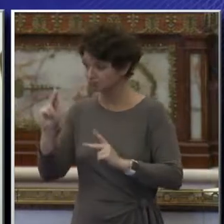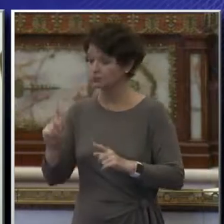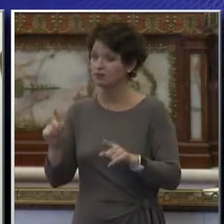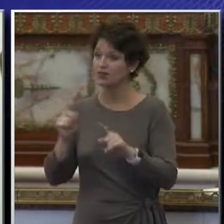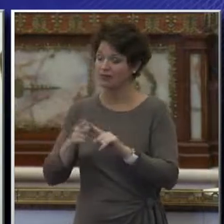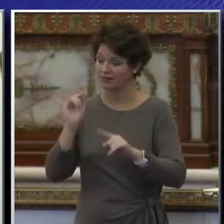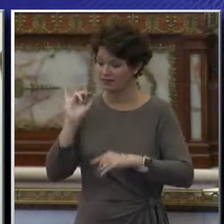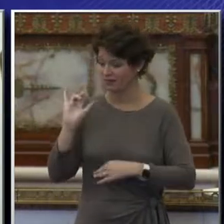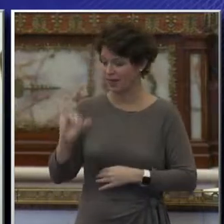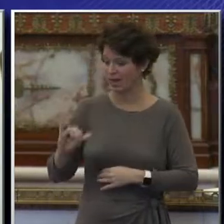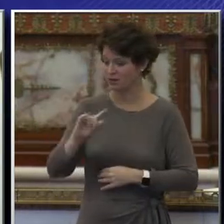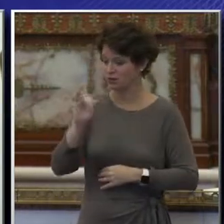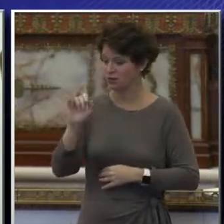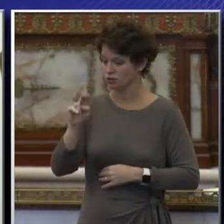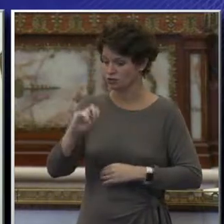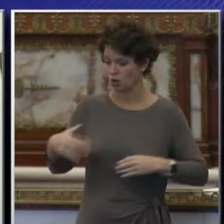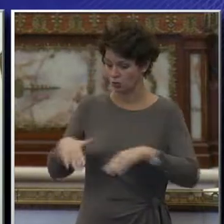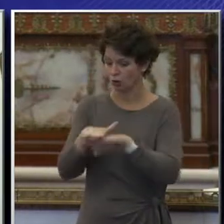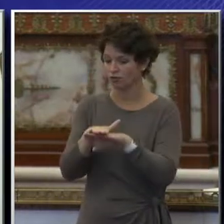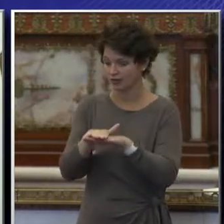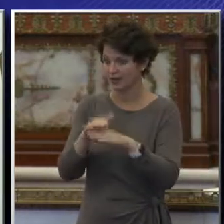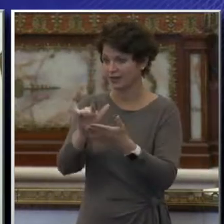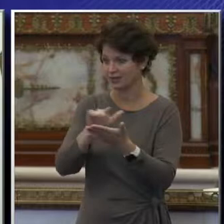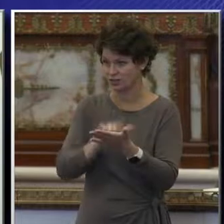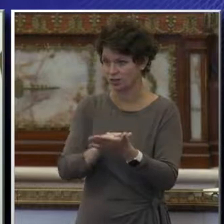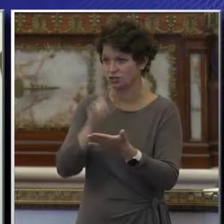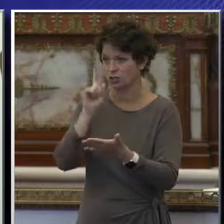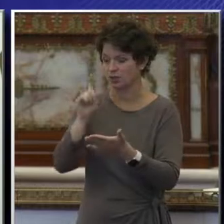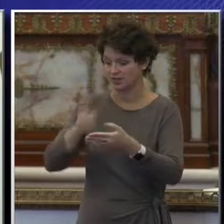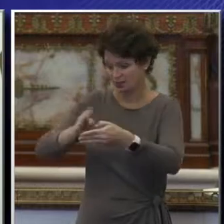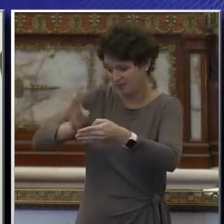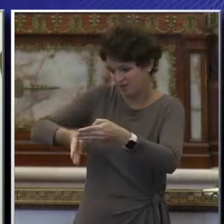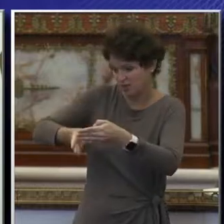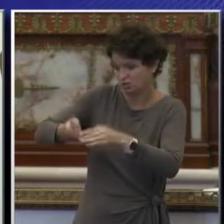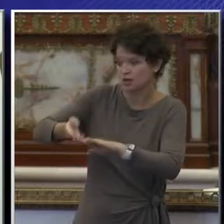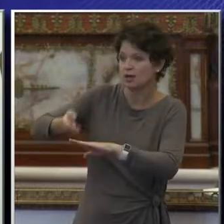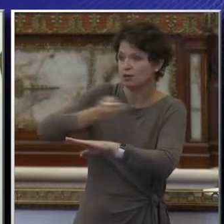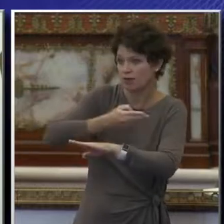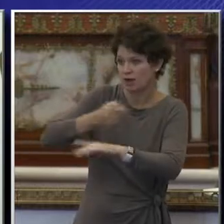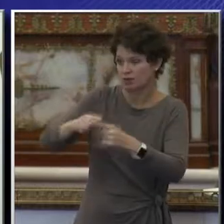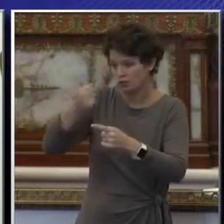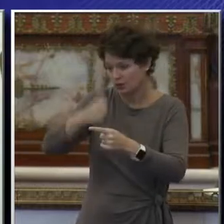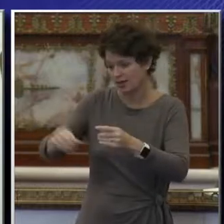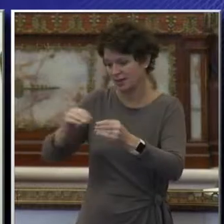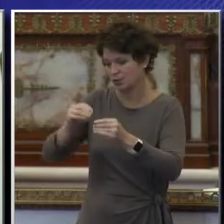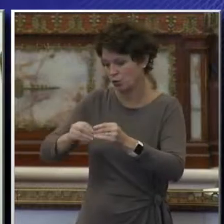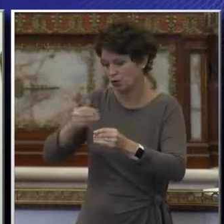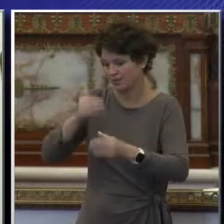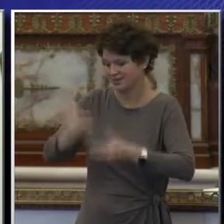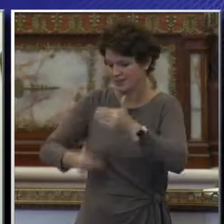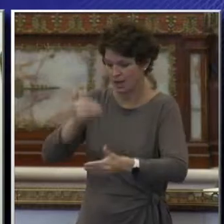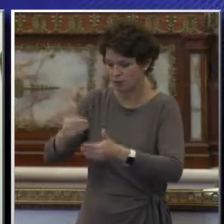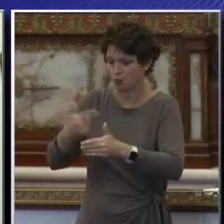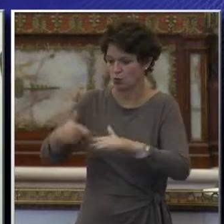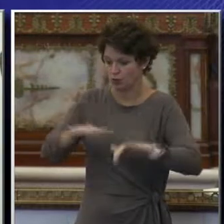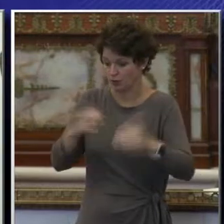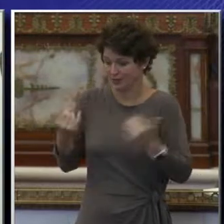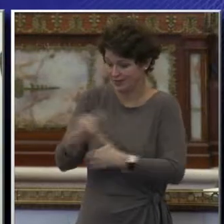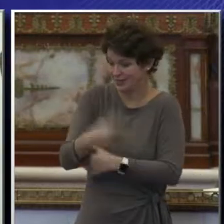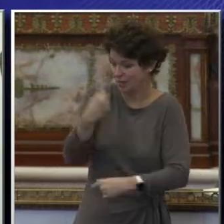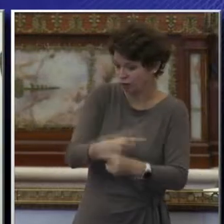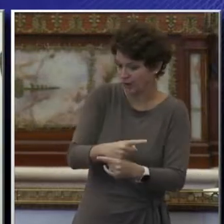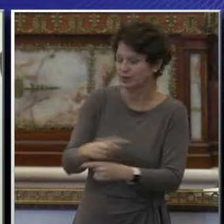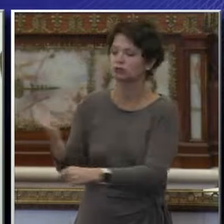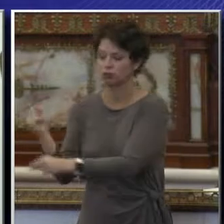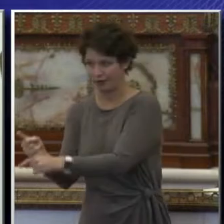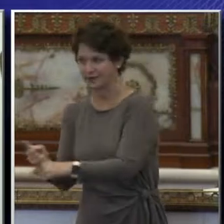community and that zoning overlay legislation would need to be completed prior to any additional steps beyond what we're doing today. That's